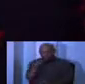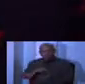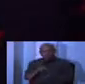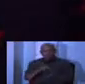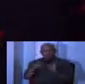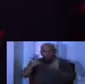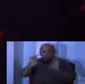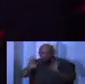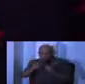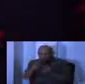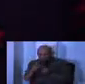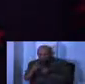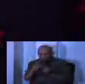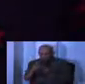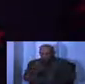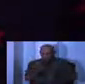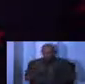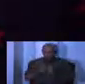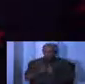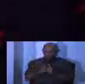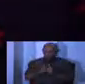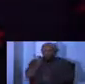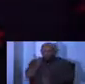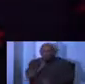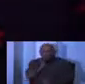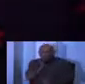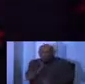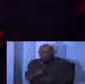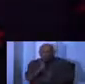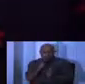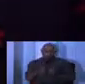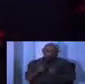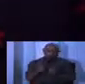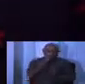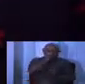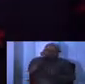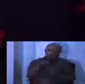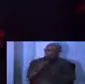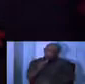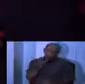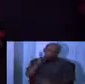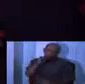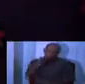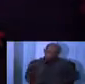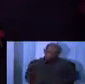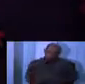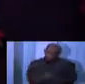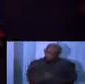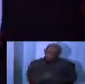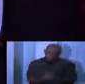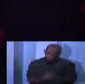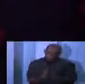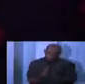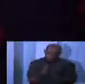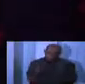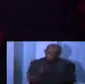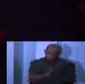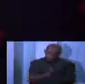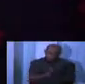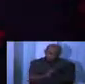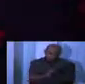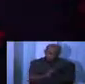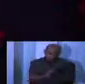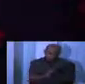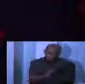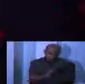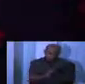perfection. If it was truly a story of perfection, then Mary would not have been pregnant out of wedlock in a society that we know